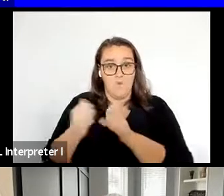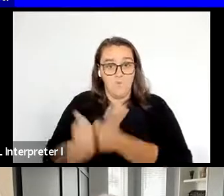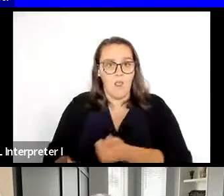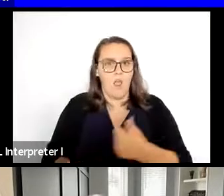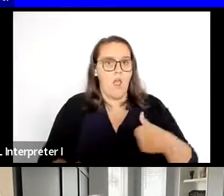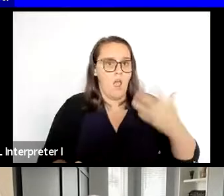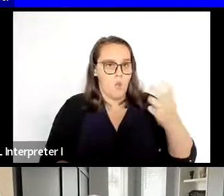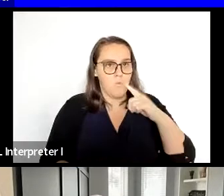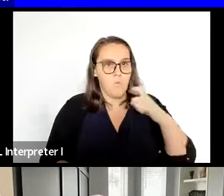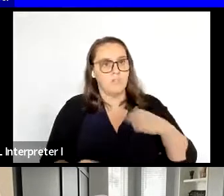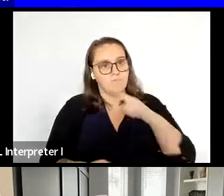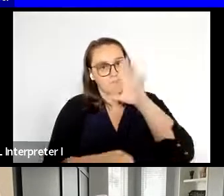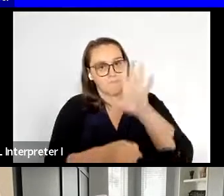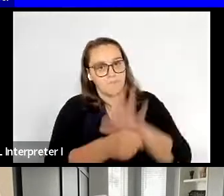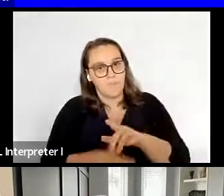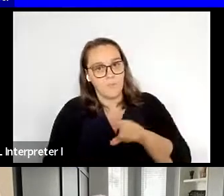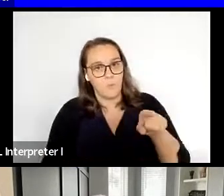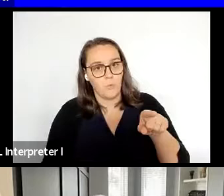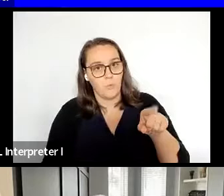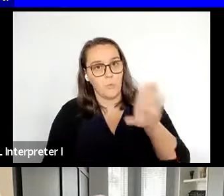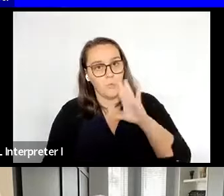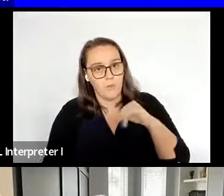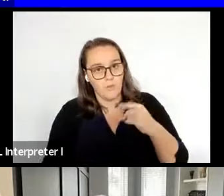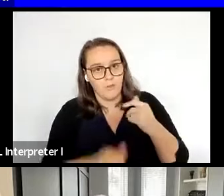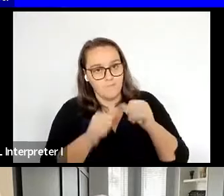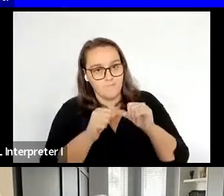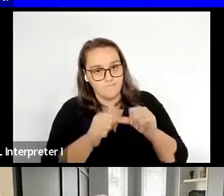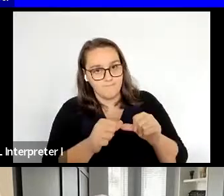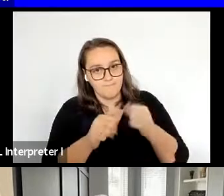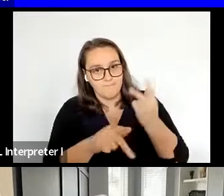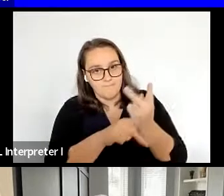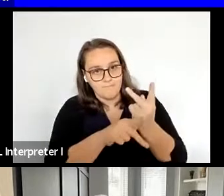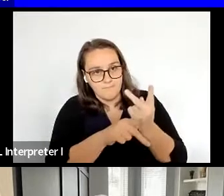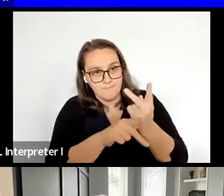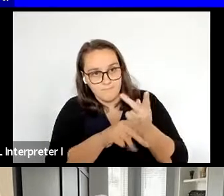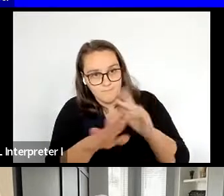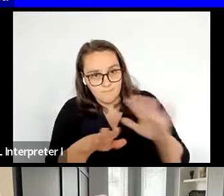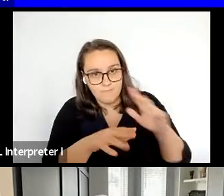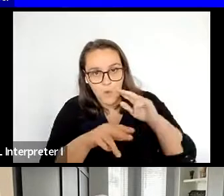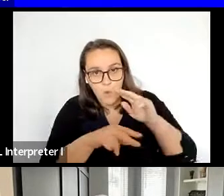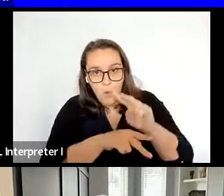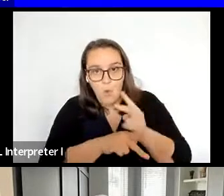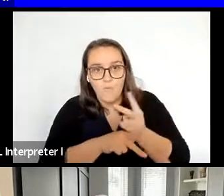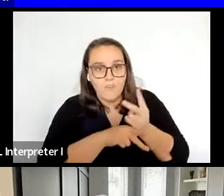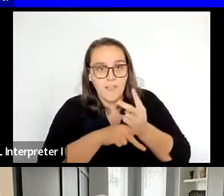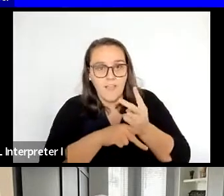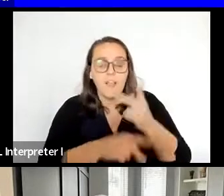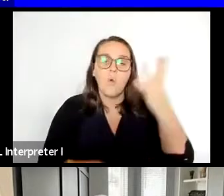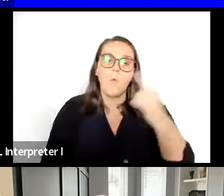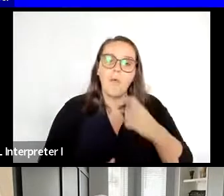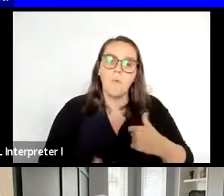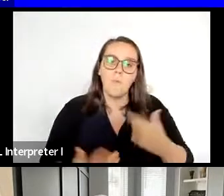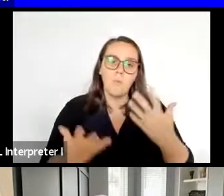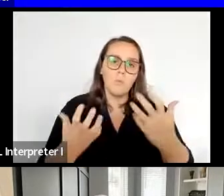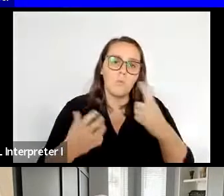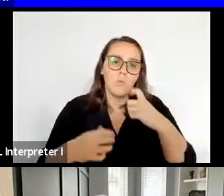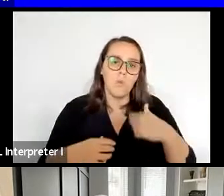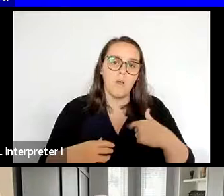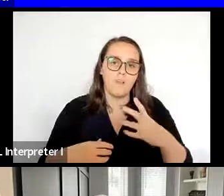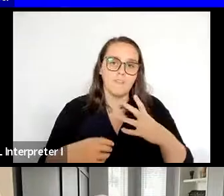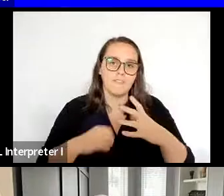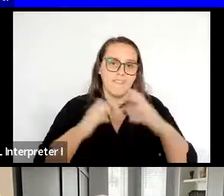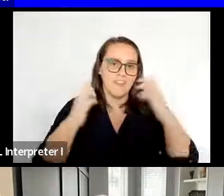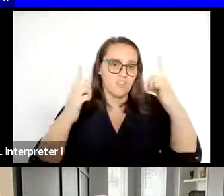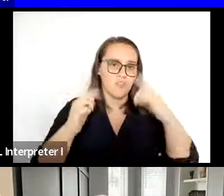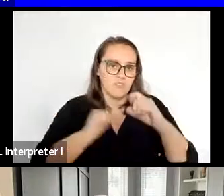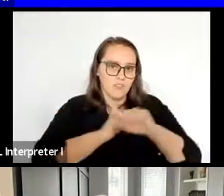you that we will keep up the oversight with DDOT to make sure that the education campaign is thorough and that they follow through